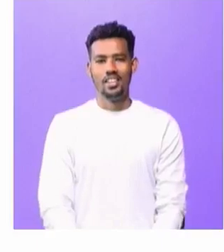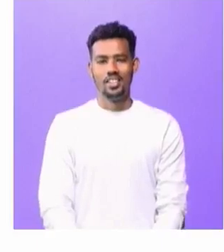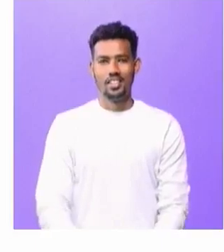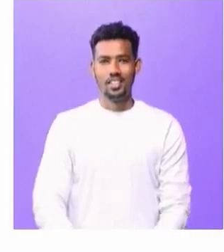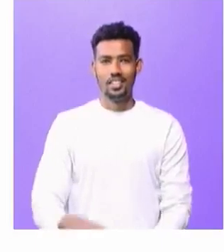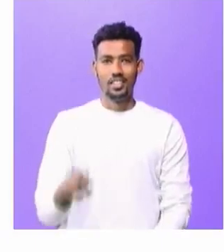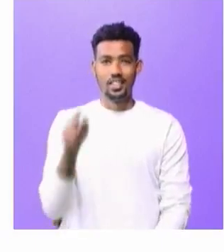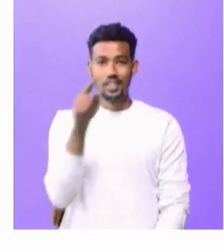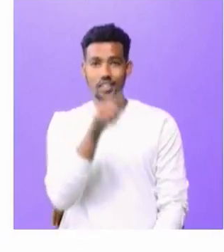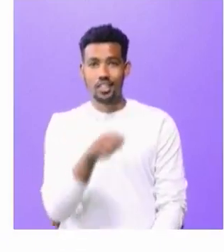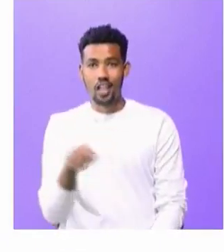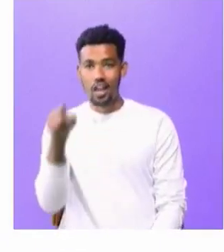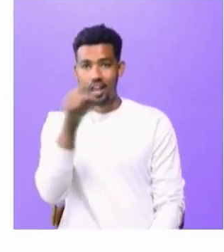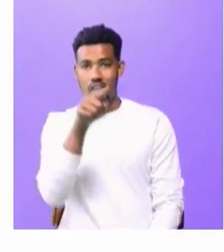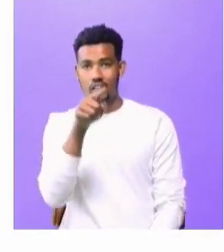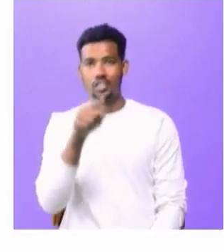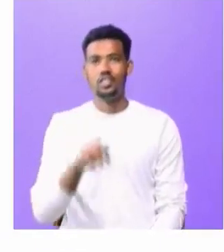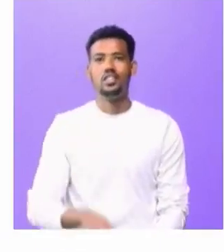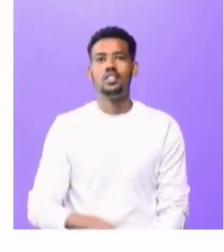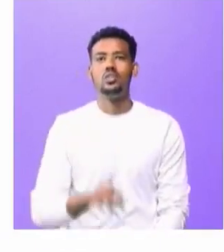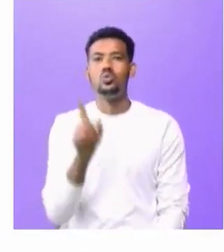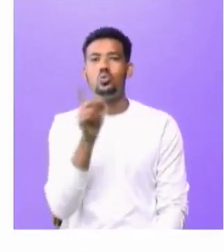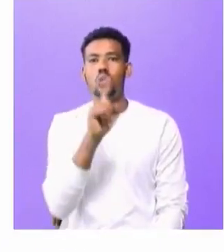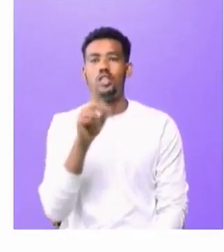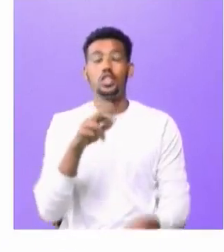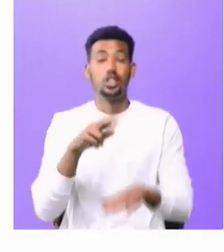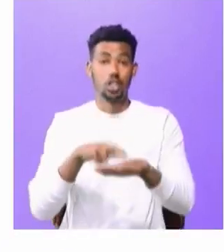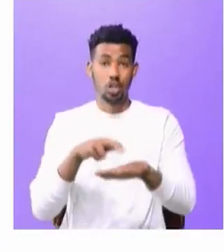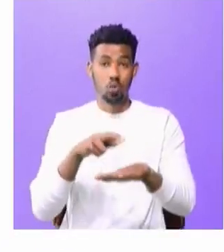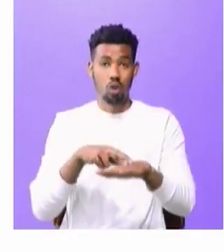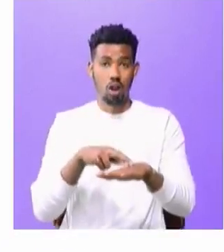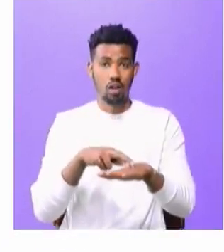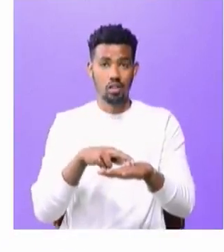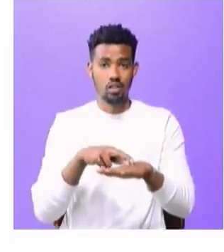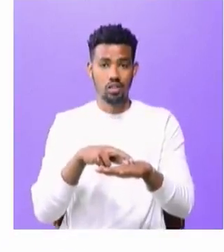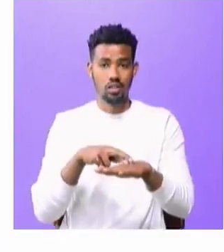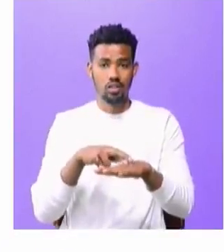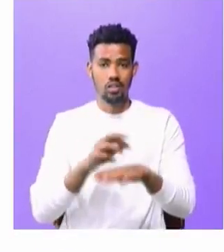Circle the regular